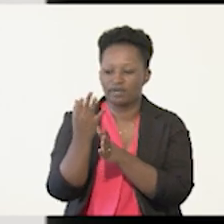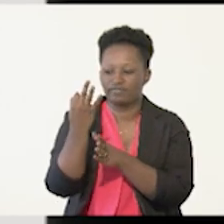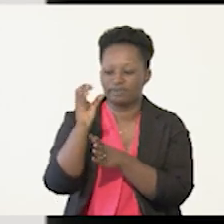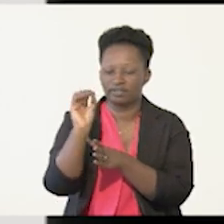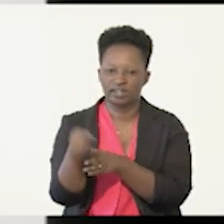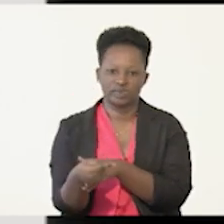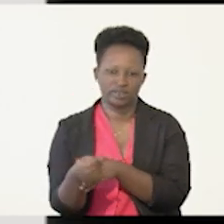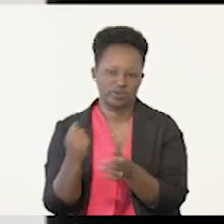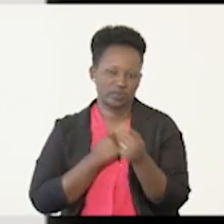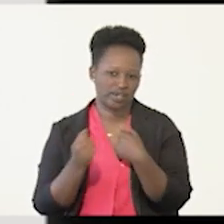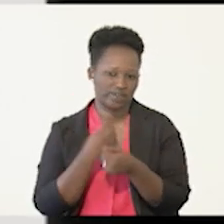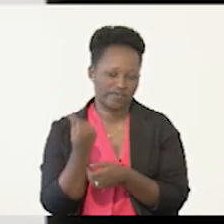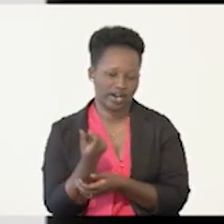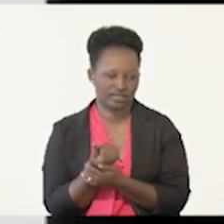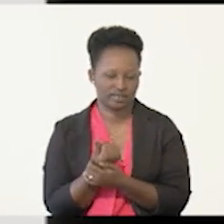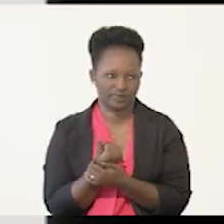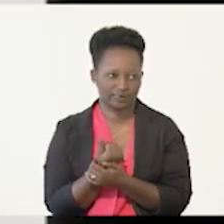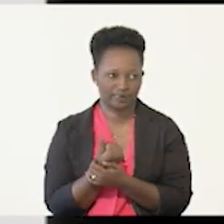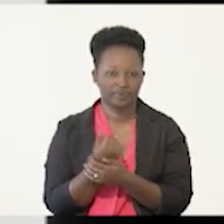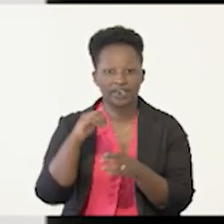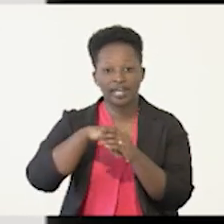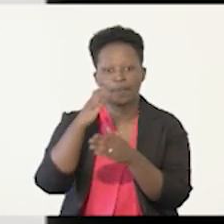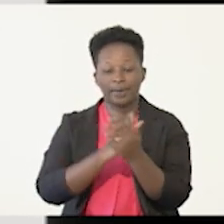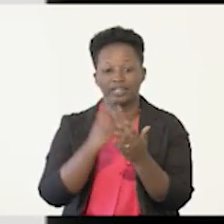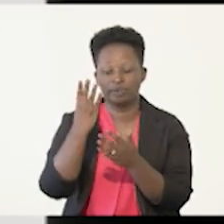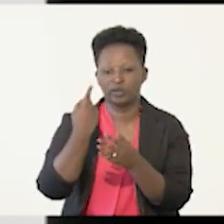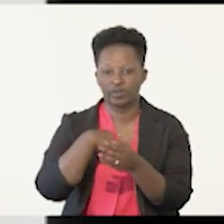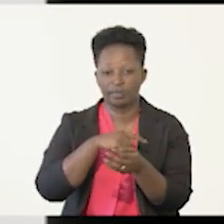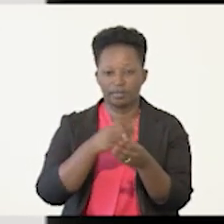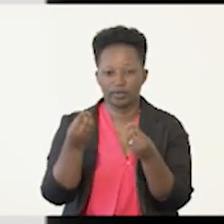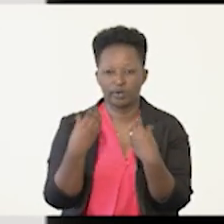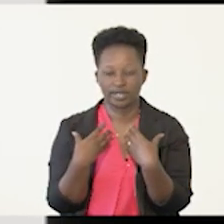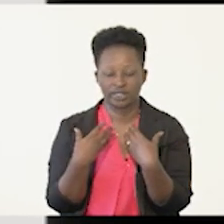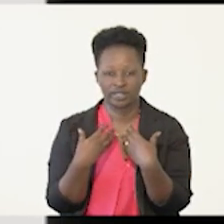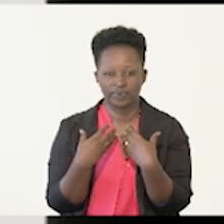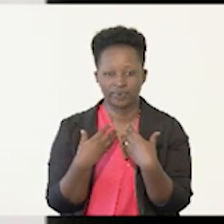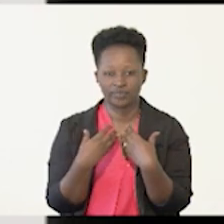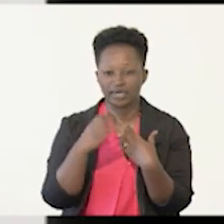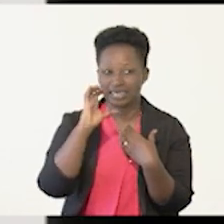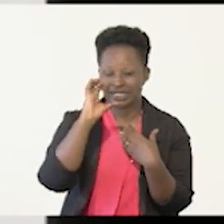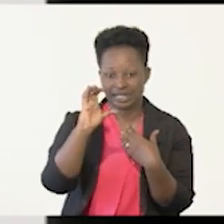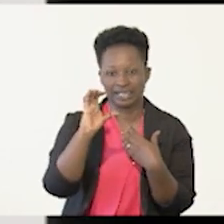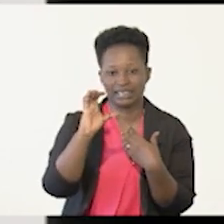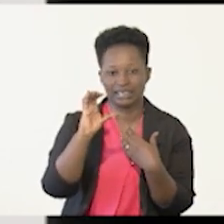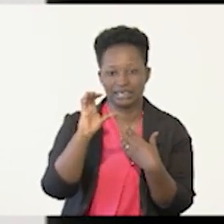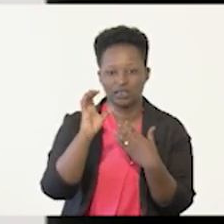30,000 Rwandan francs? Now, in part B, we have been given C, the consumption